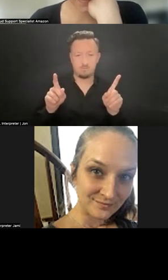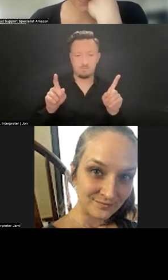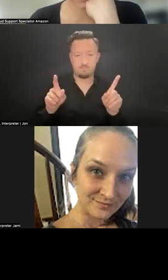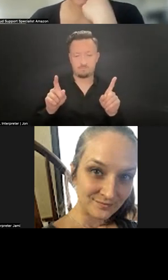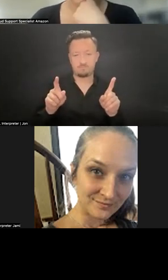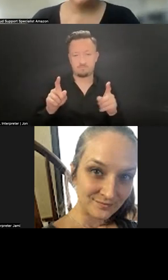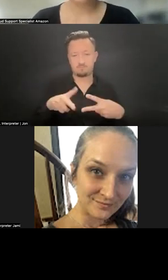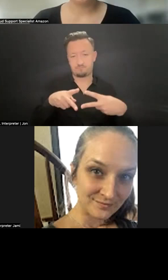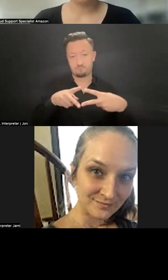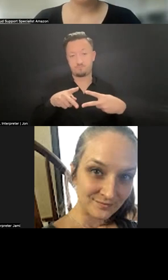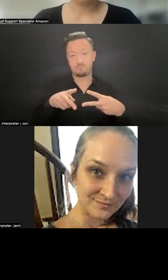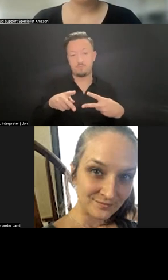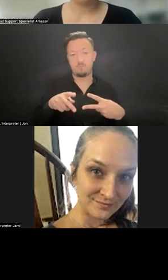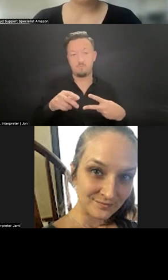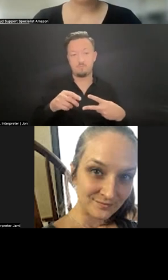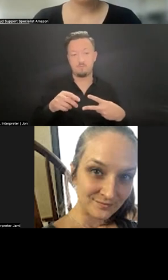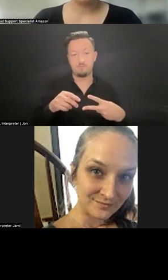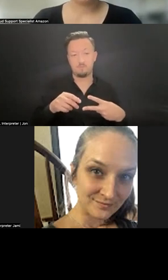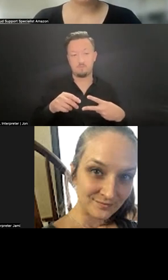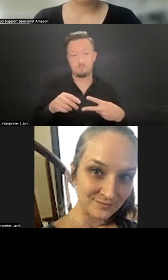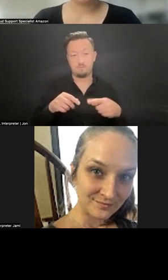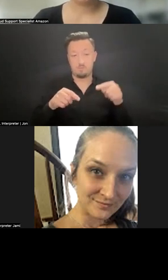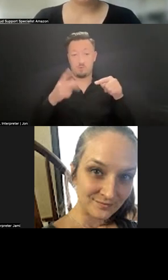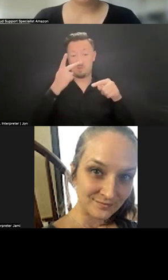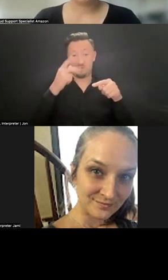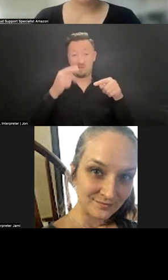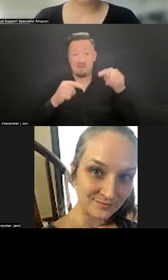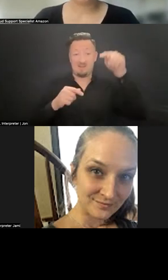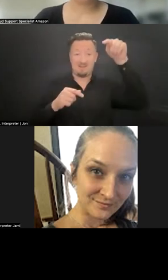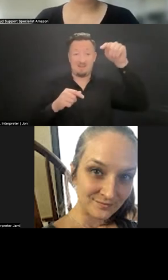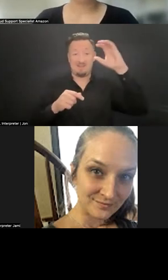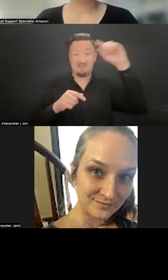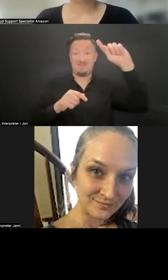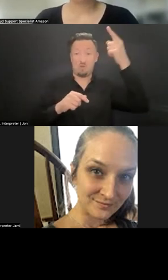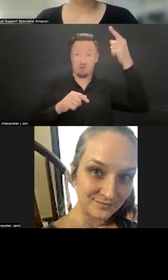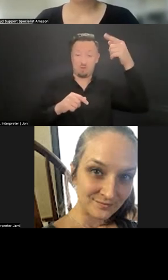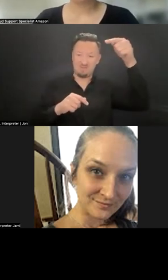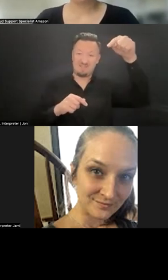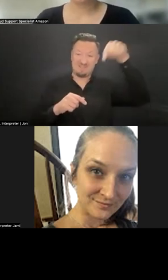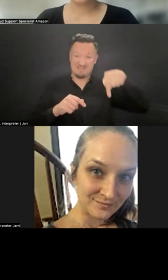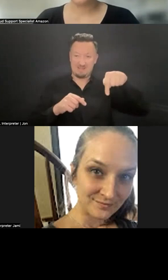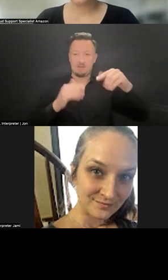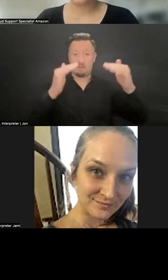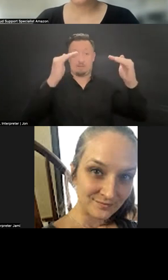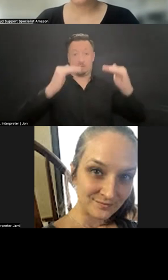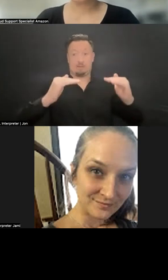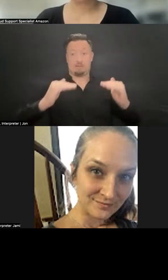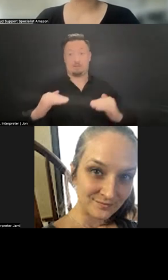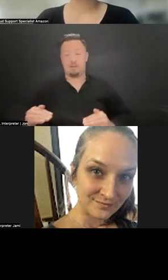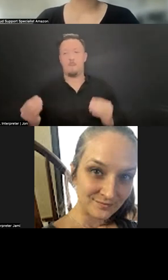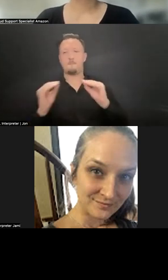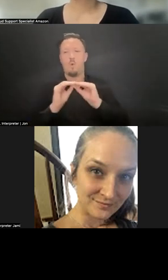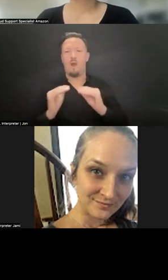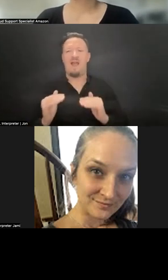are, as you'll see, the further you go down here, the more advanced they become until you're at